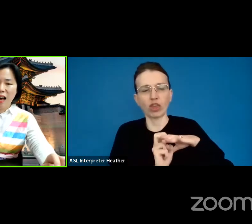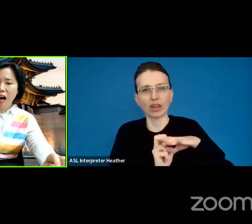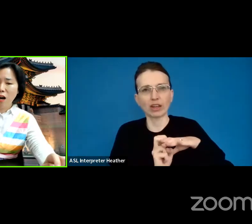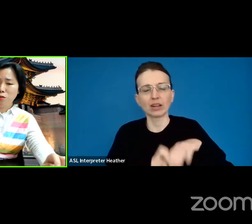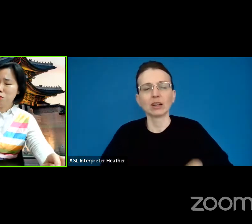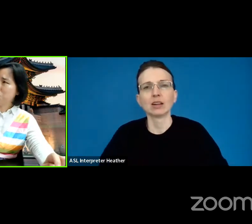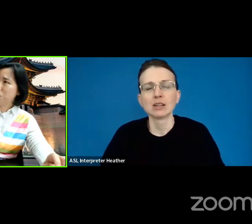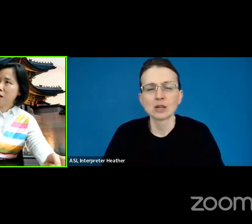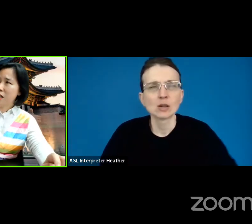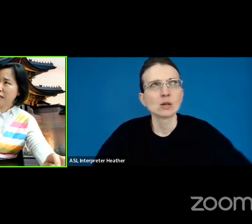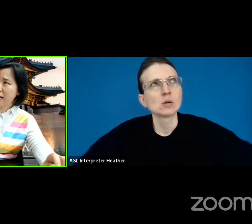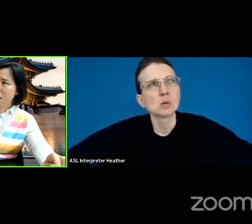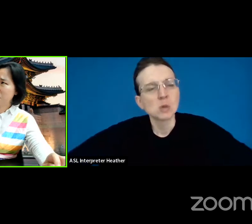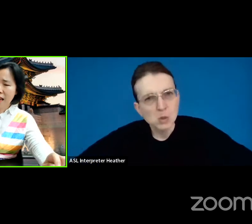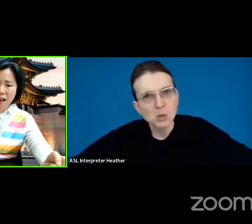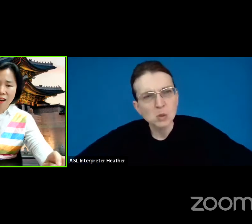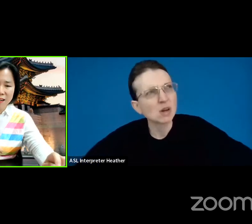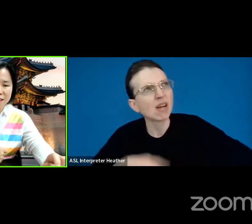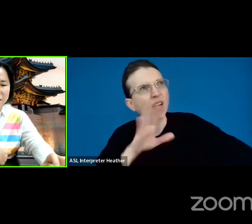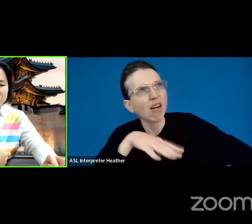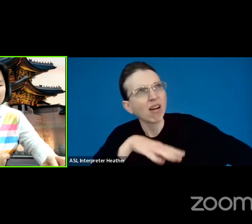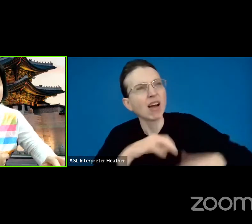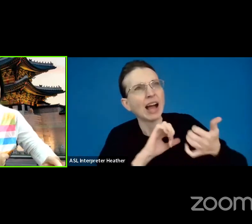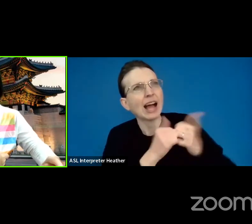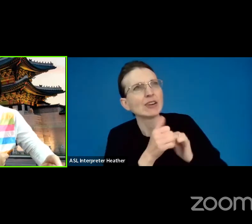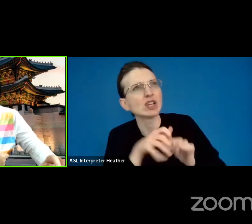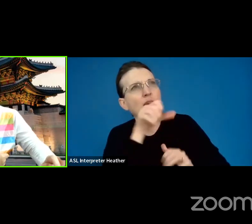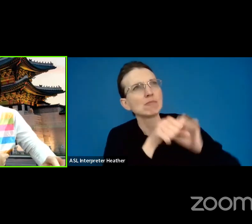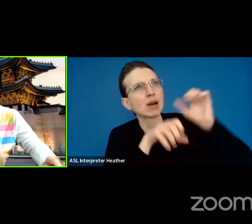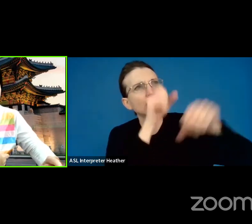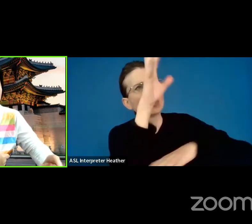"Guys, how did you really get up there?"